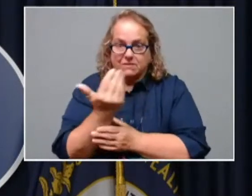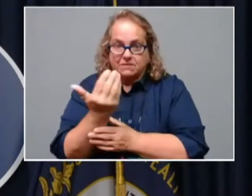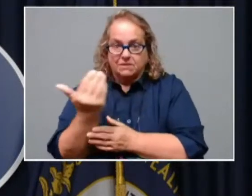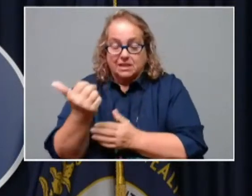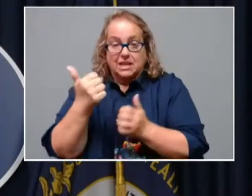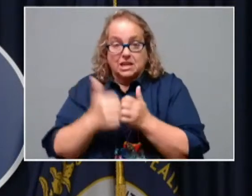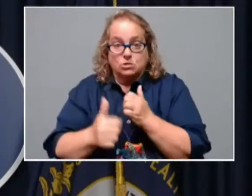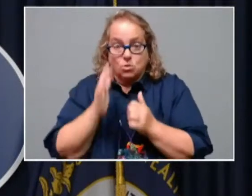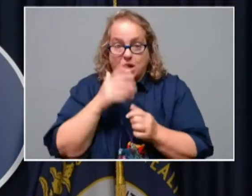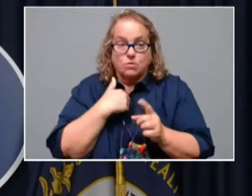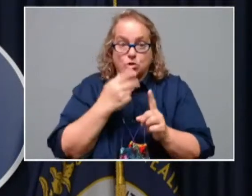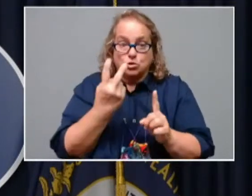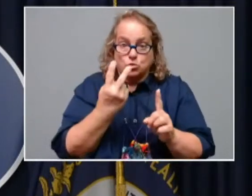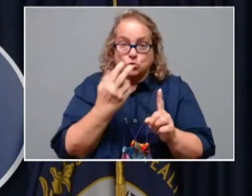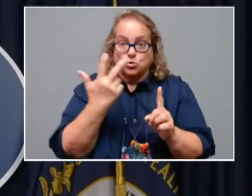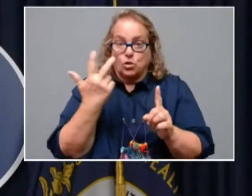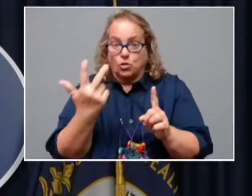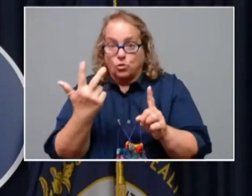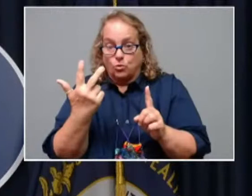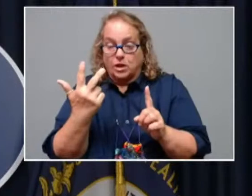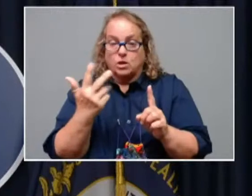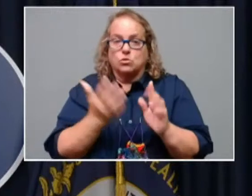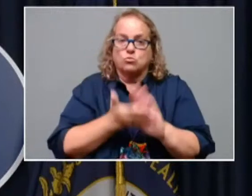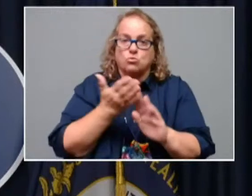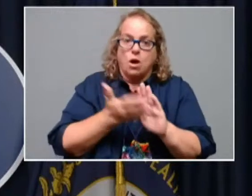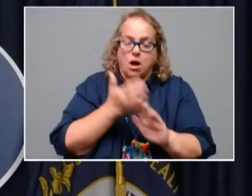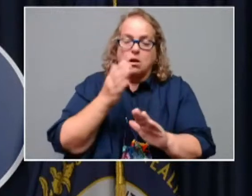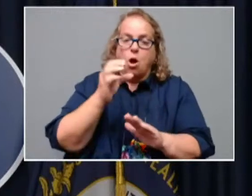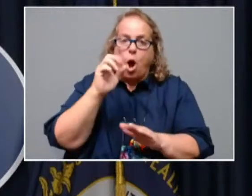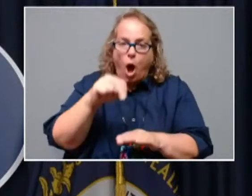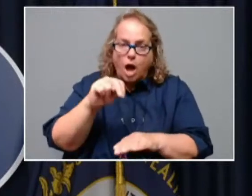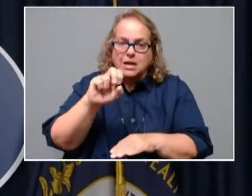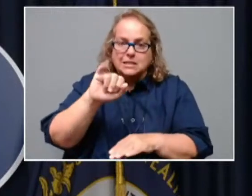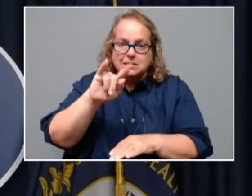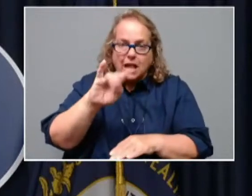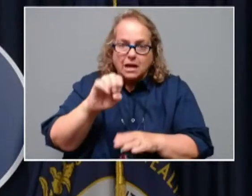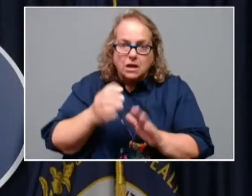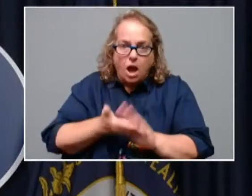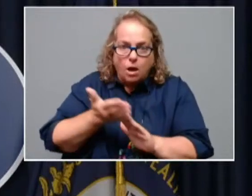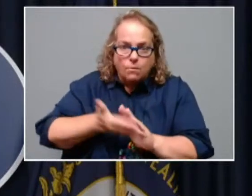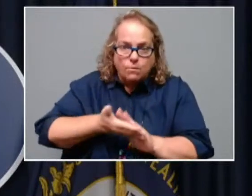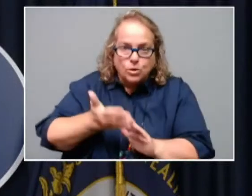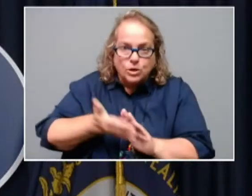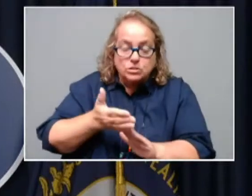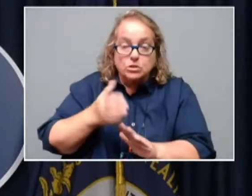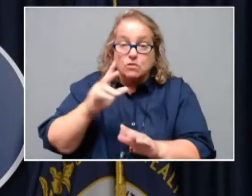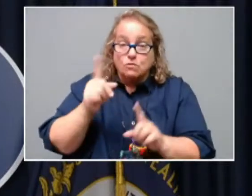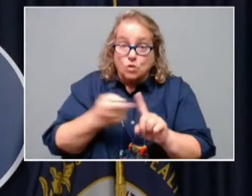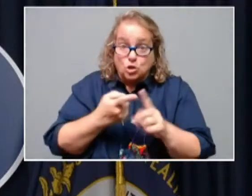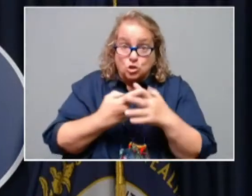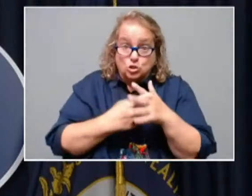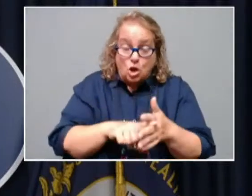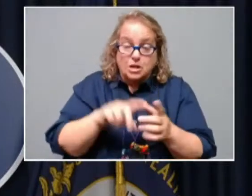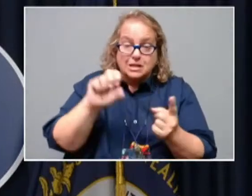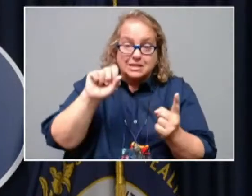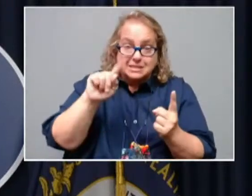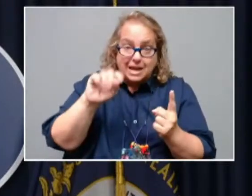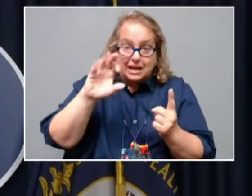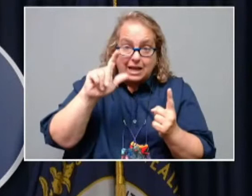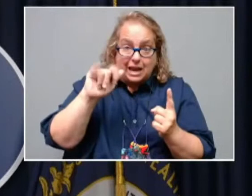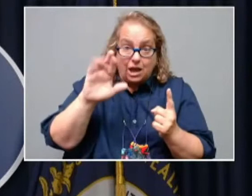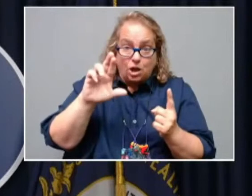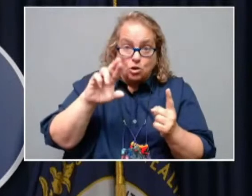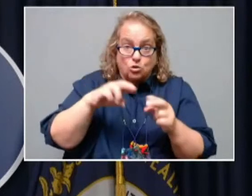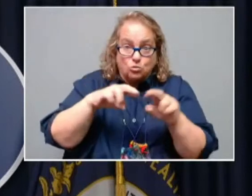will run an on-site operation. Our locations to start will be St. Clair Regional Medical